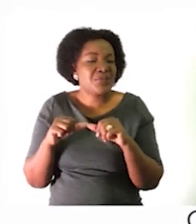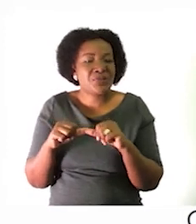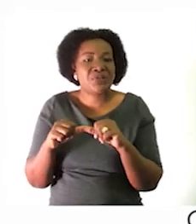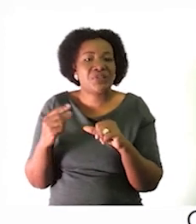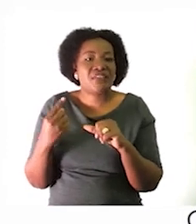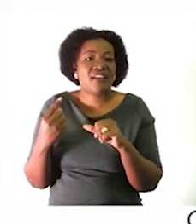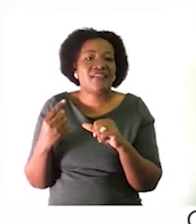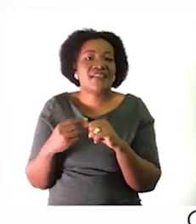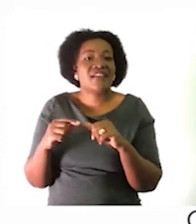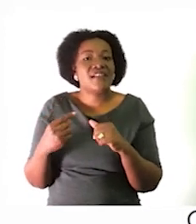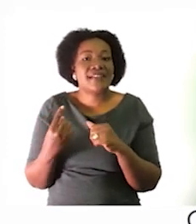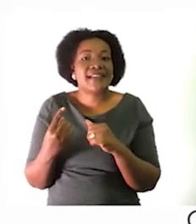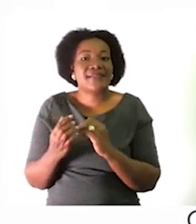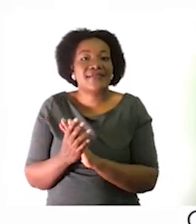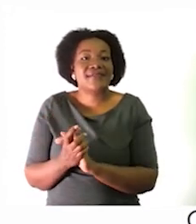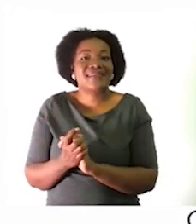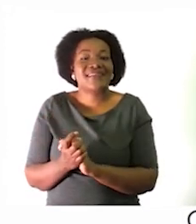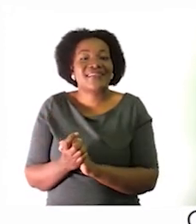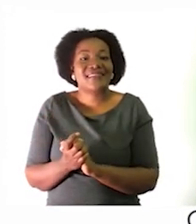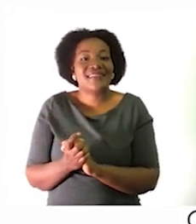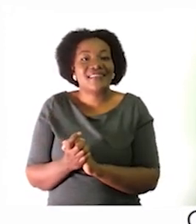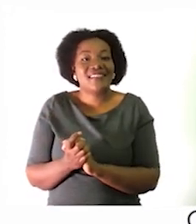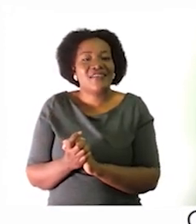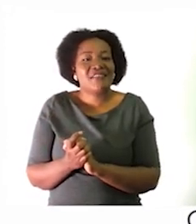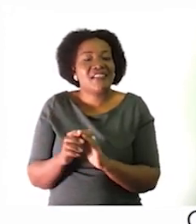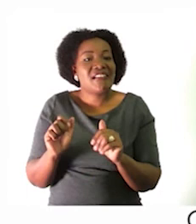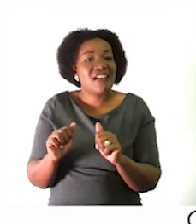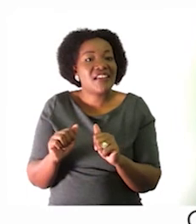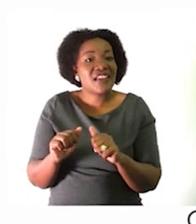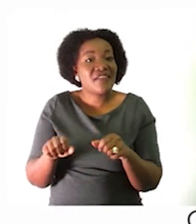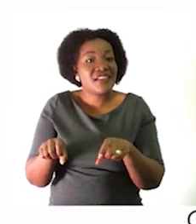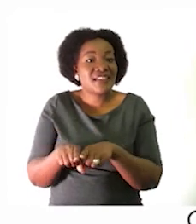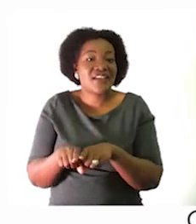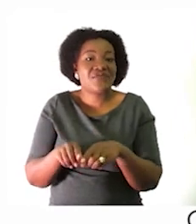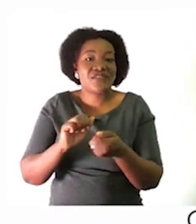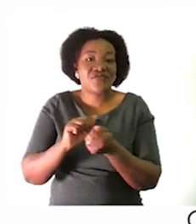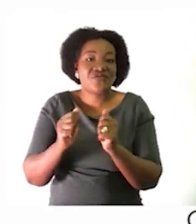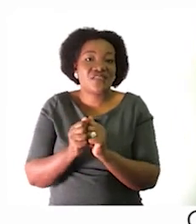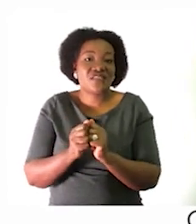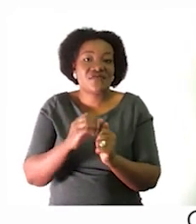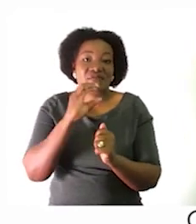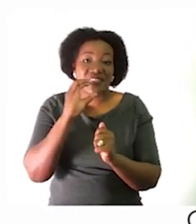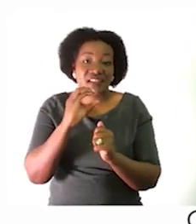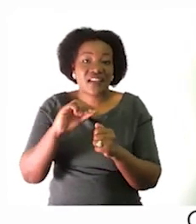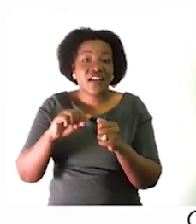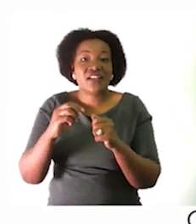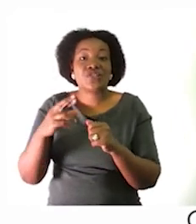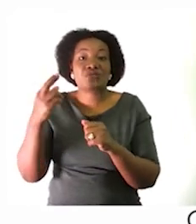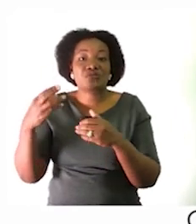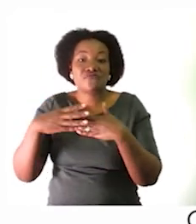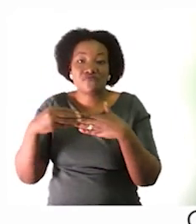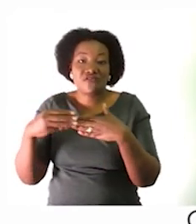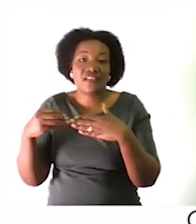Let's quickly look there from converting from cents to the dollars. When you're converting from